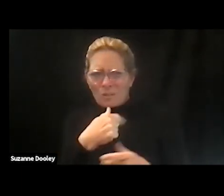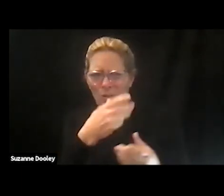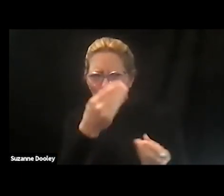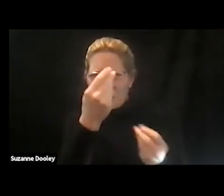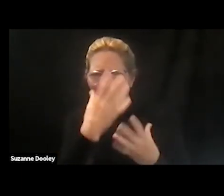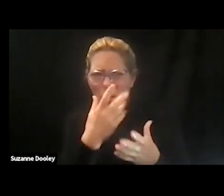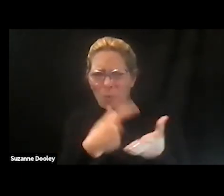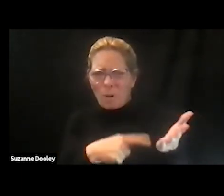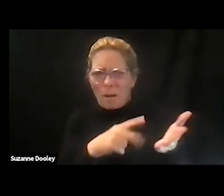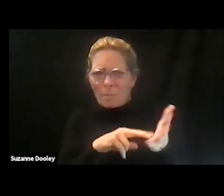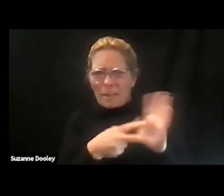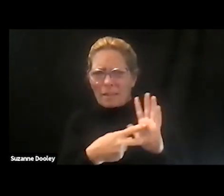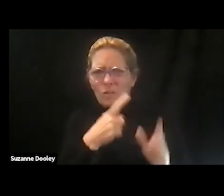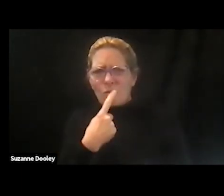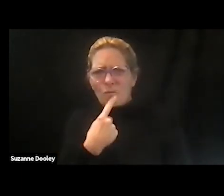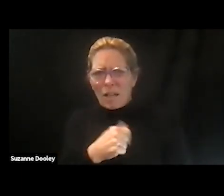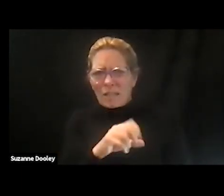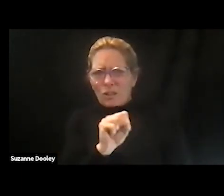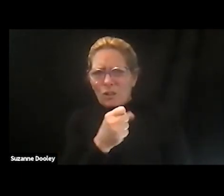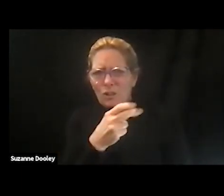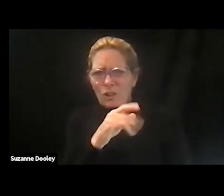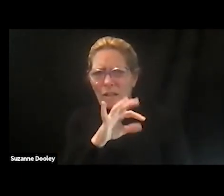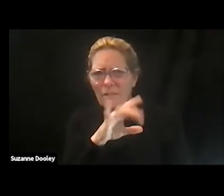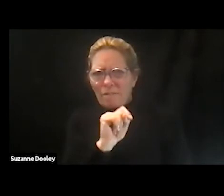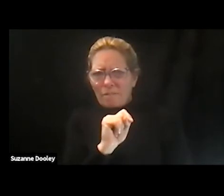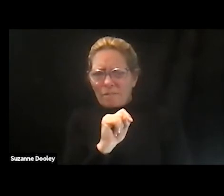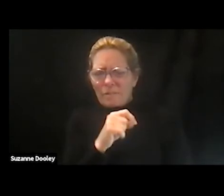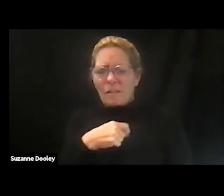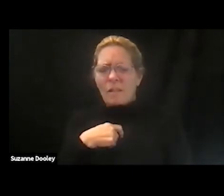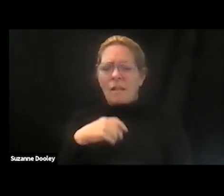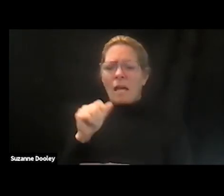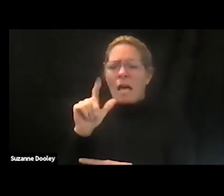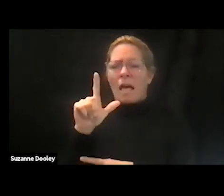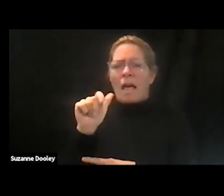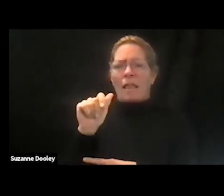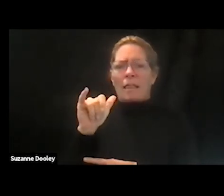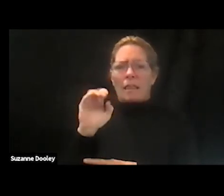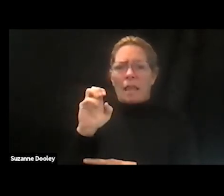Let's see what happens in the chat box. What is Redshift?